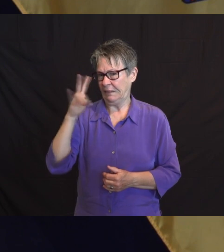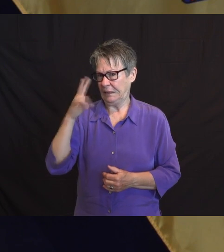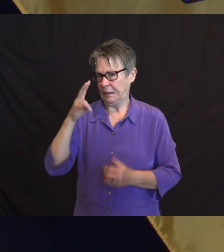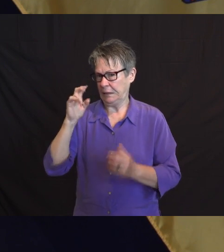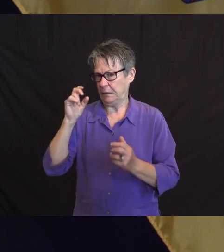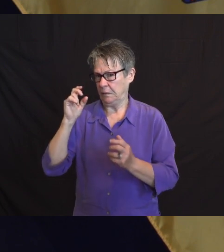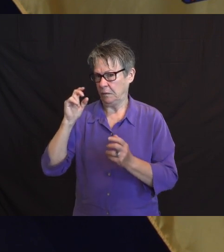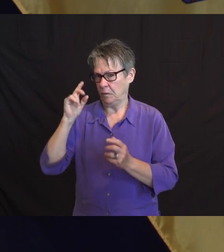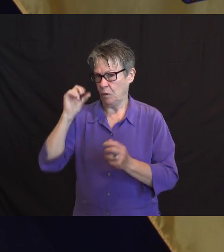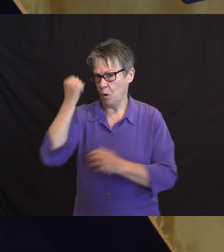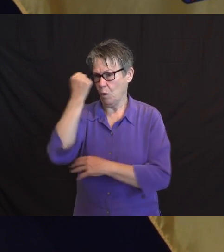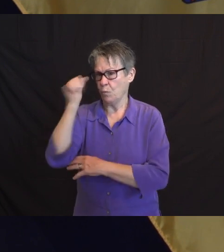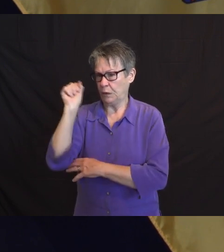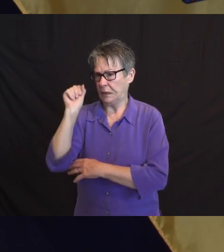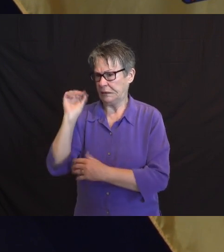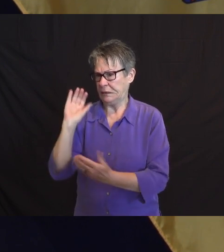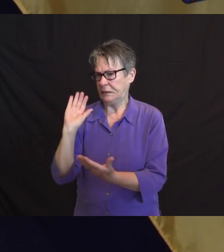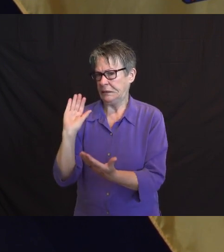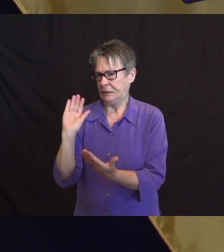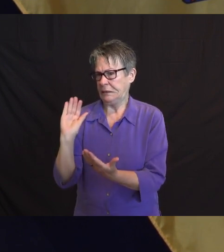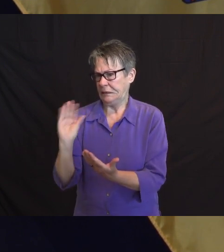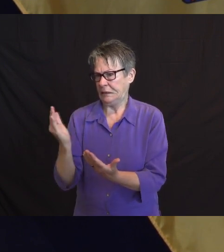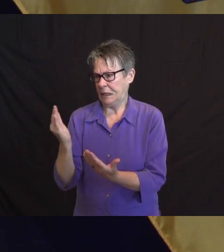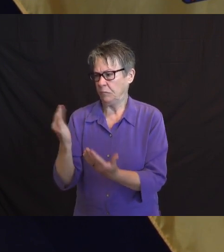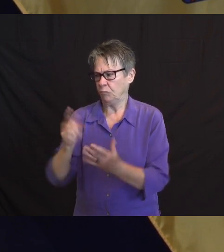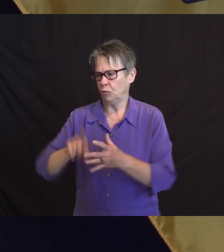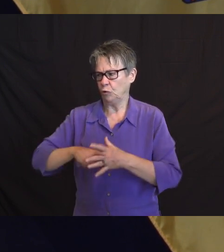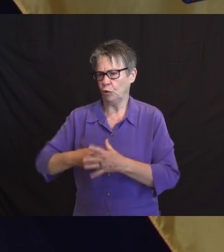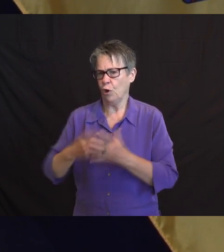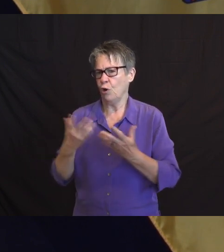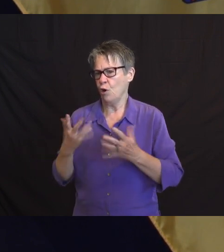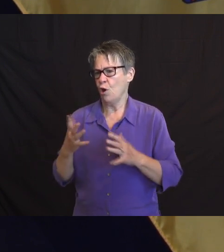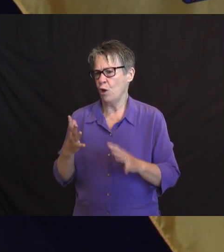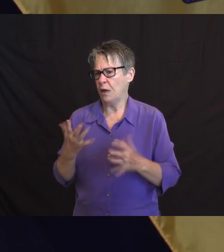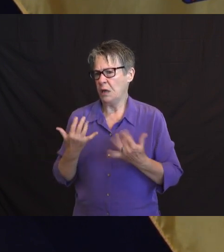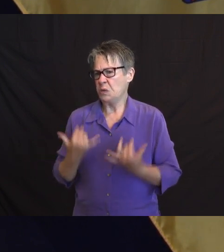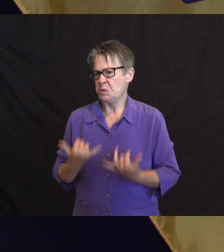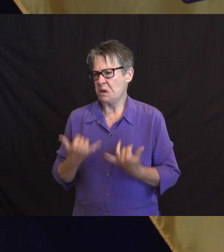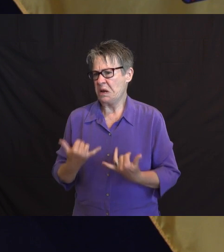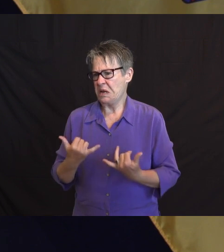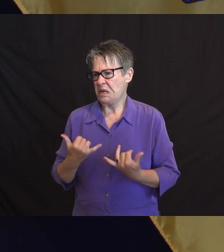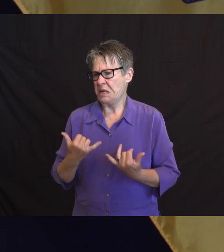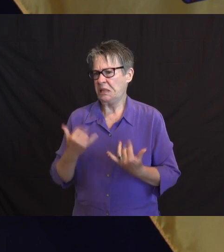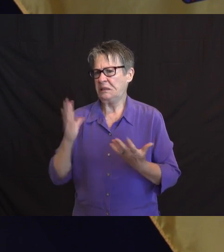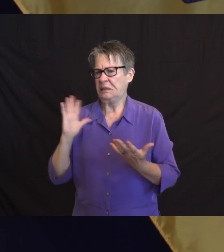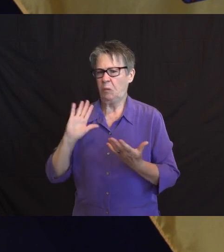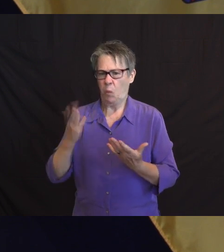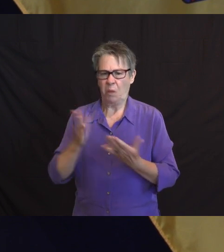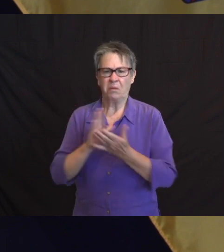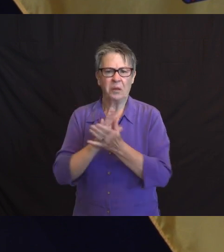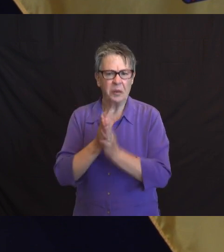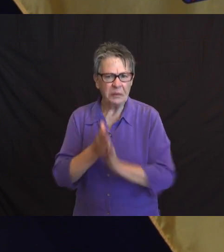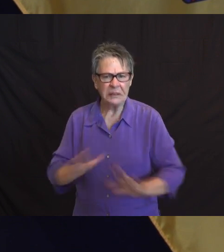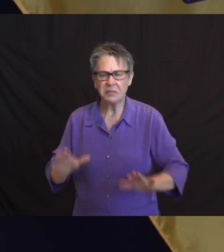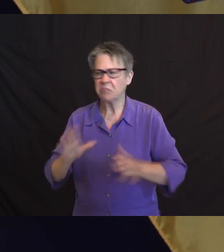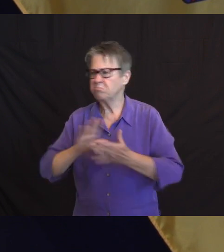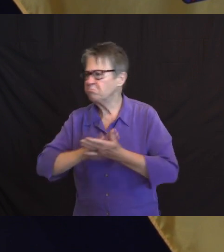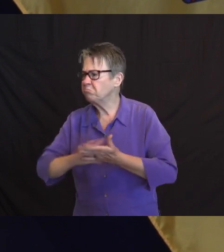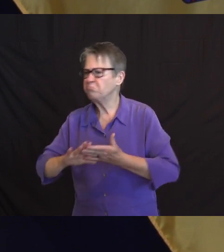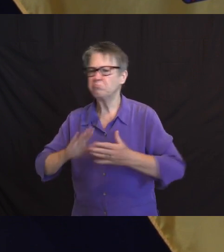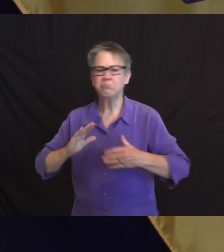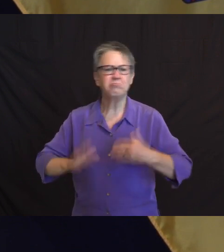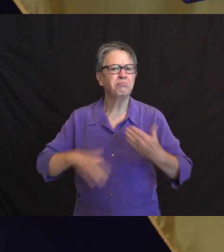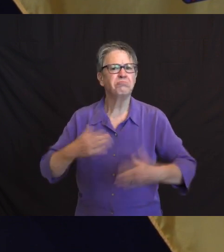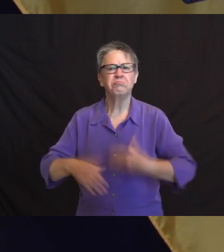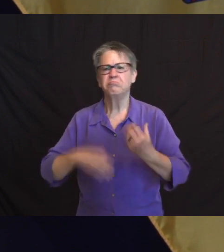already, again, ended peacefully, and that is certainly appreciated by not only all in attendance, but all law enforcement that